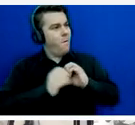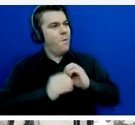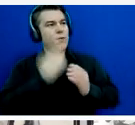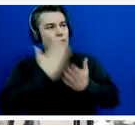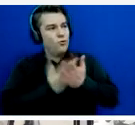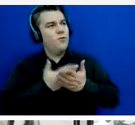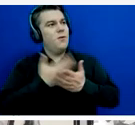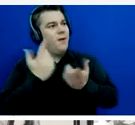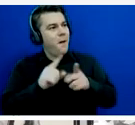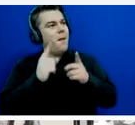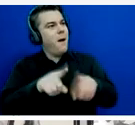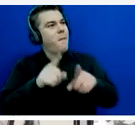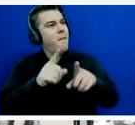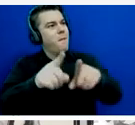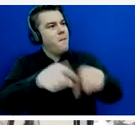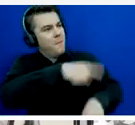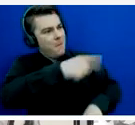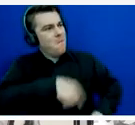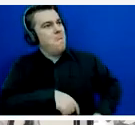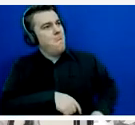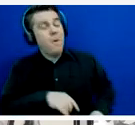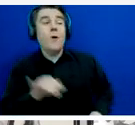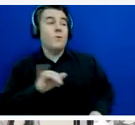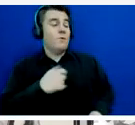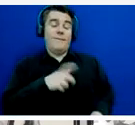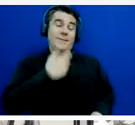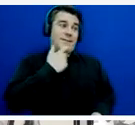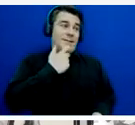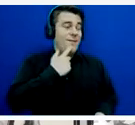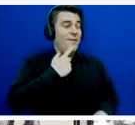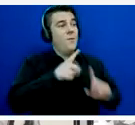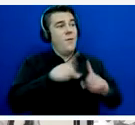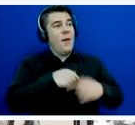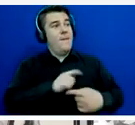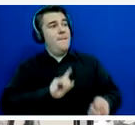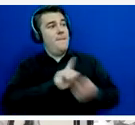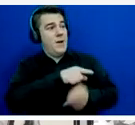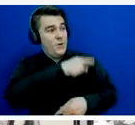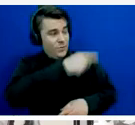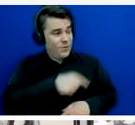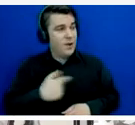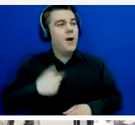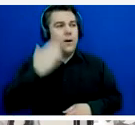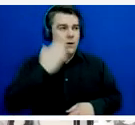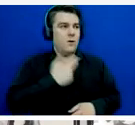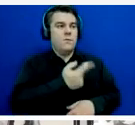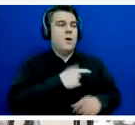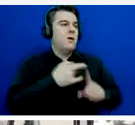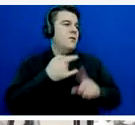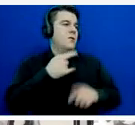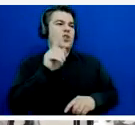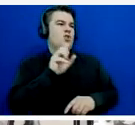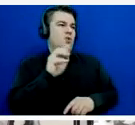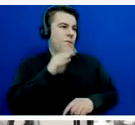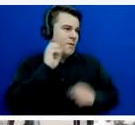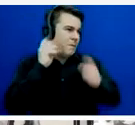happening. And also I have to say that just from whenever I met you, that I know we've been on Zooms for several years, and